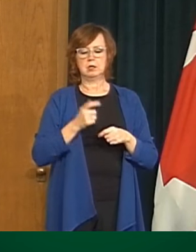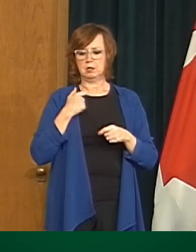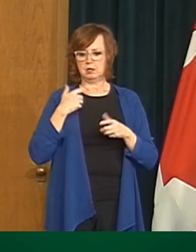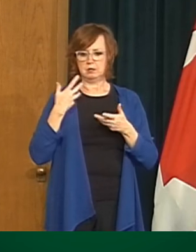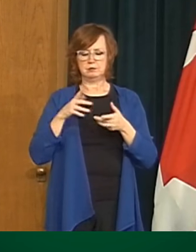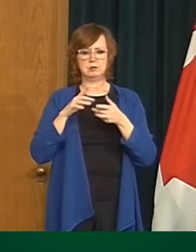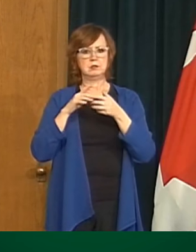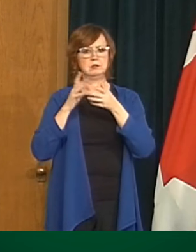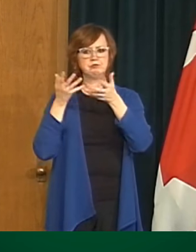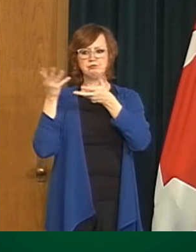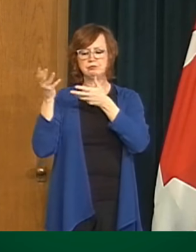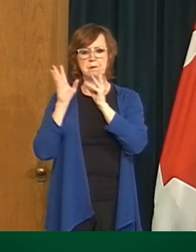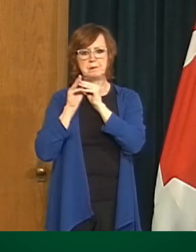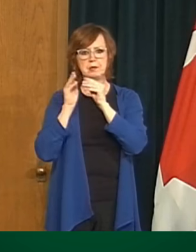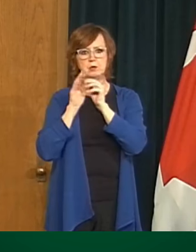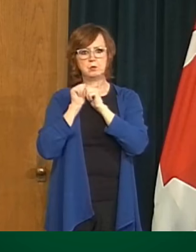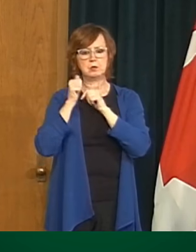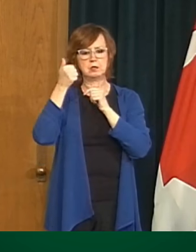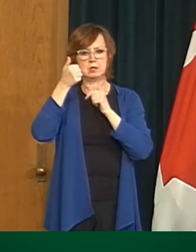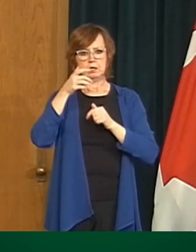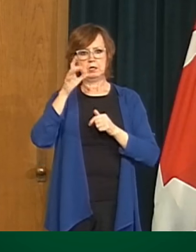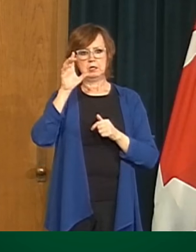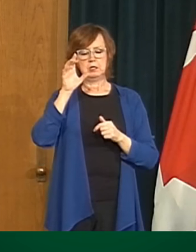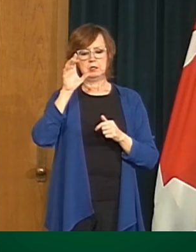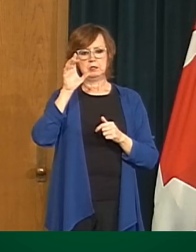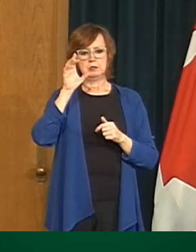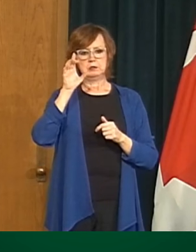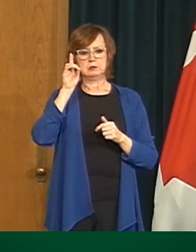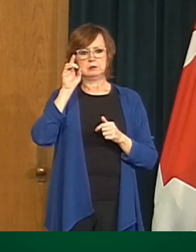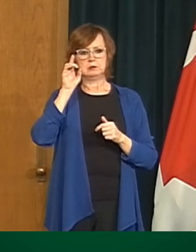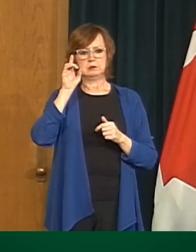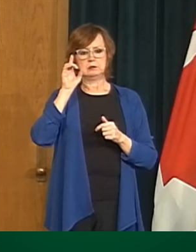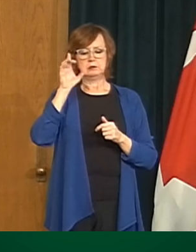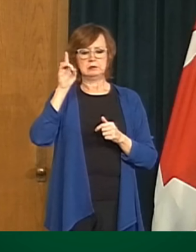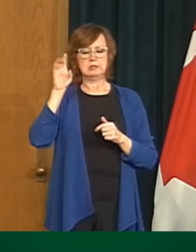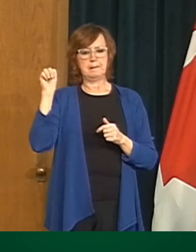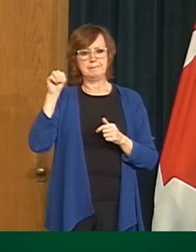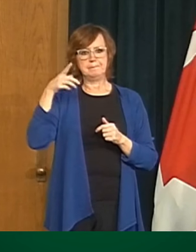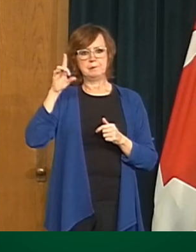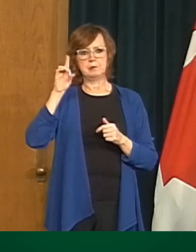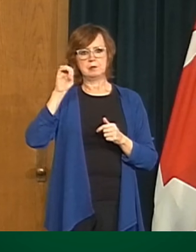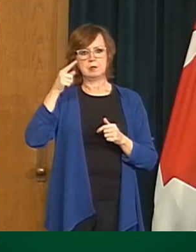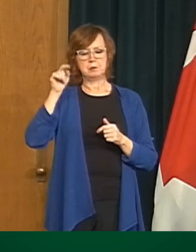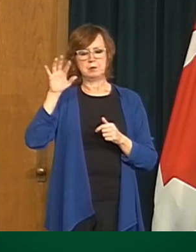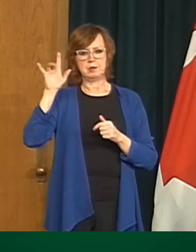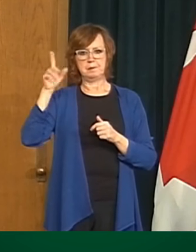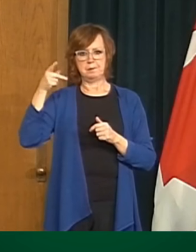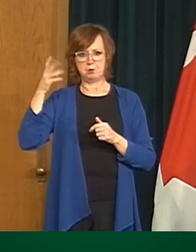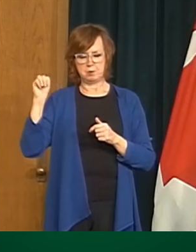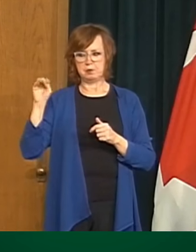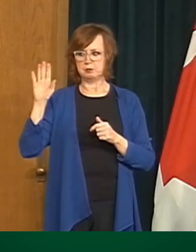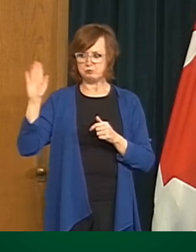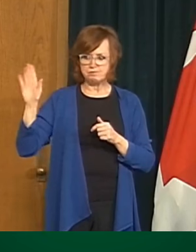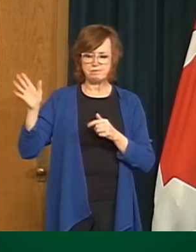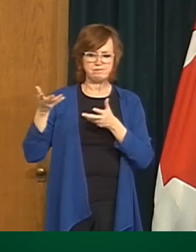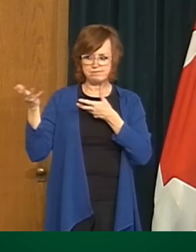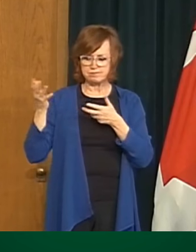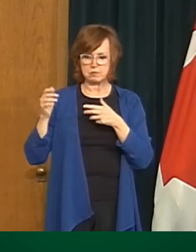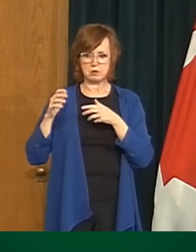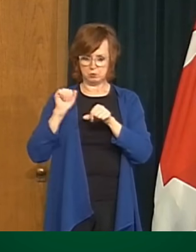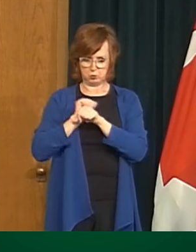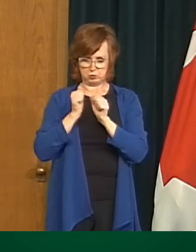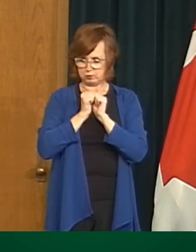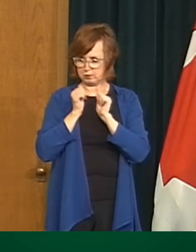Minister on this topic of how we can work collaboratively with the local communities to ensure that we come to a good